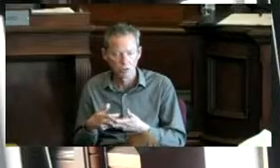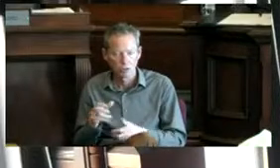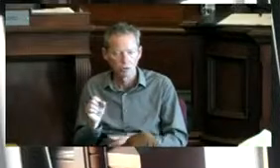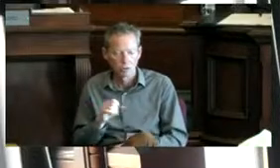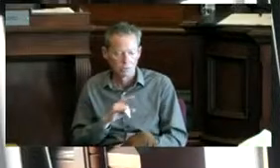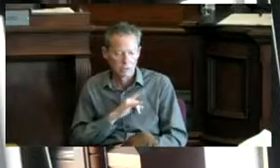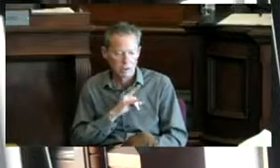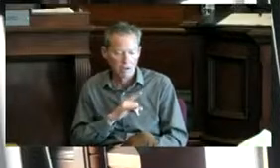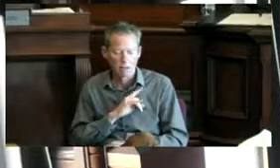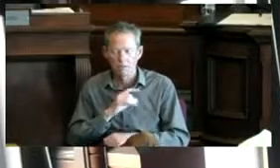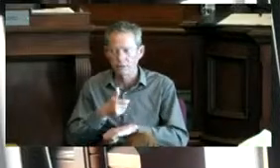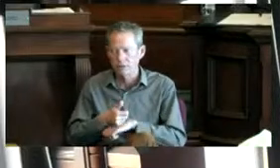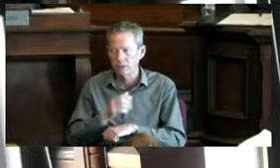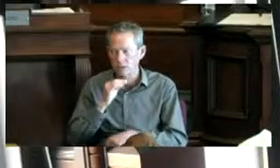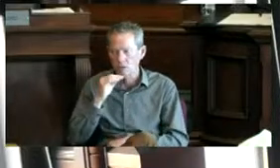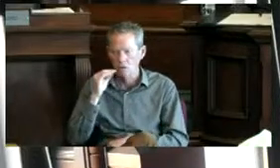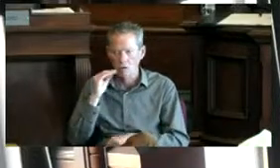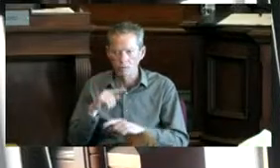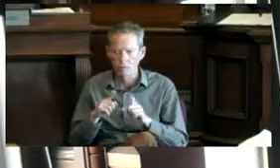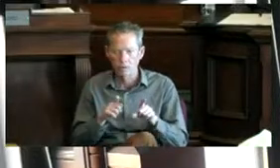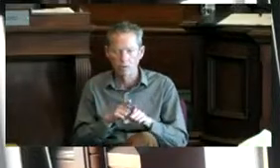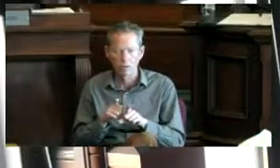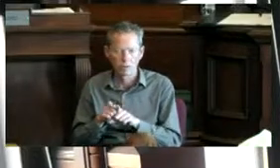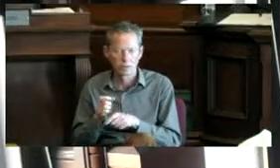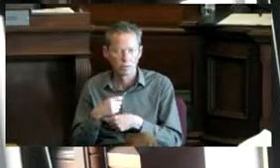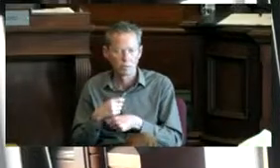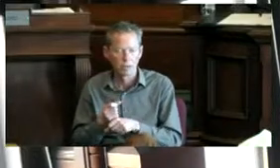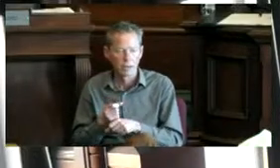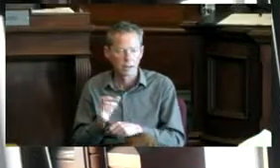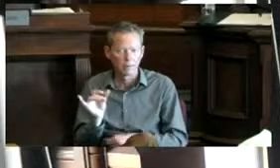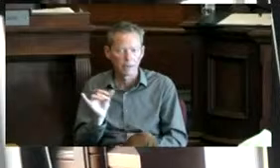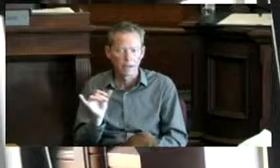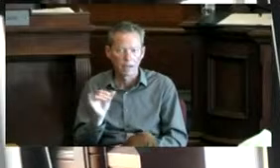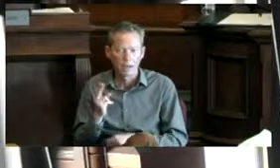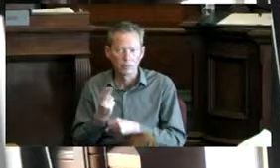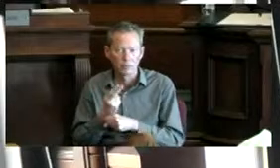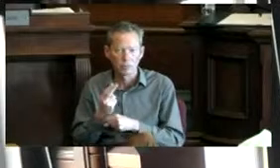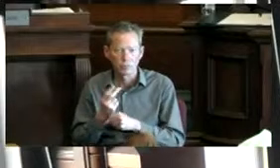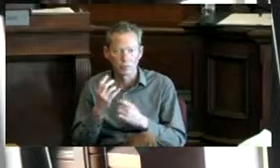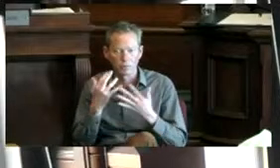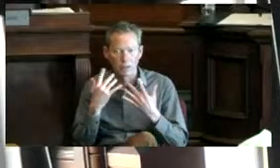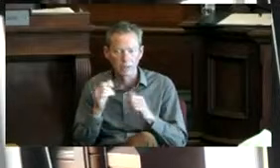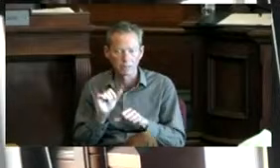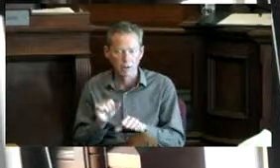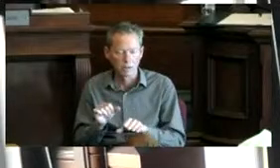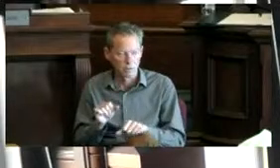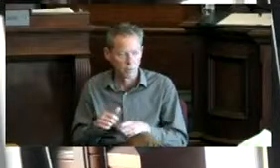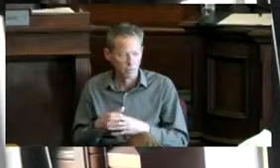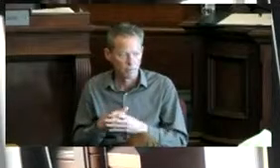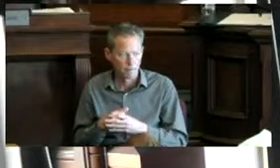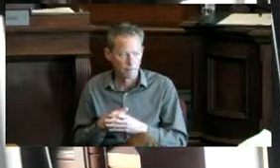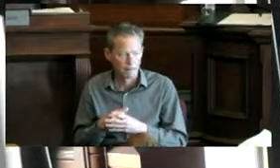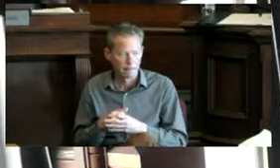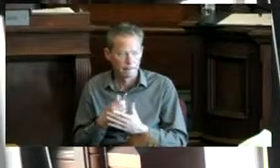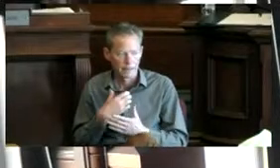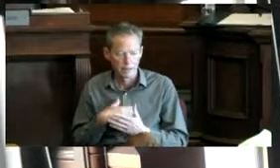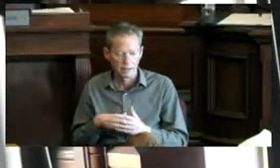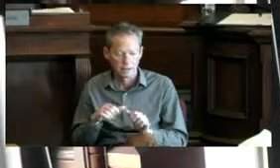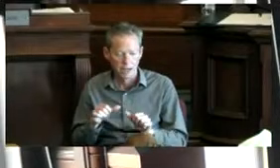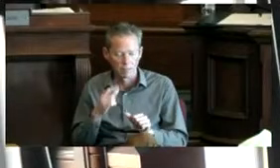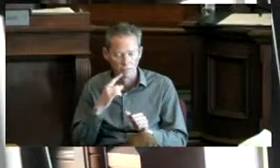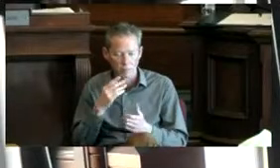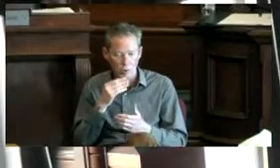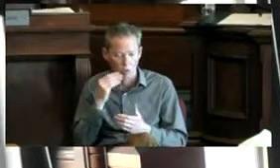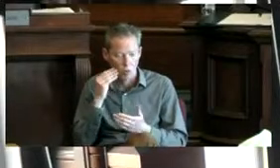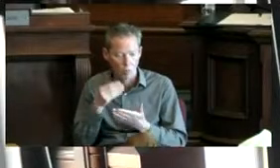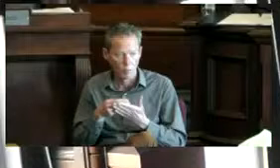style of existing homes, but also making them as user-friendly as possible and as desirable for the home